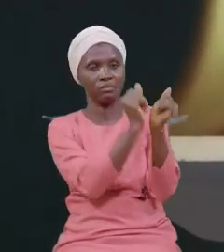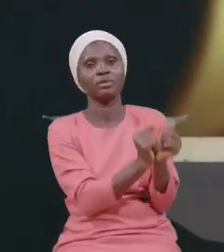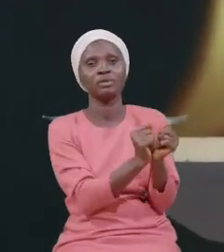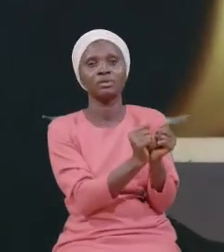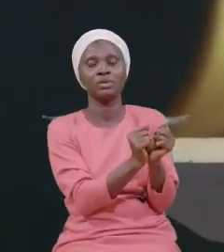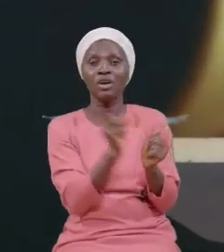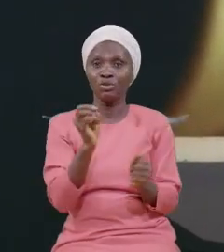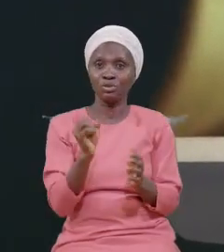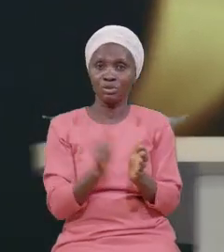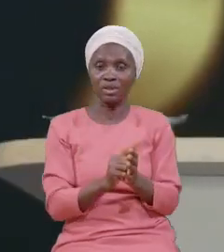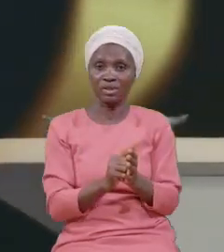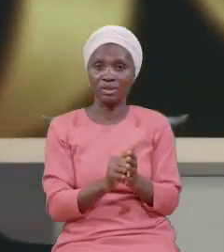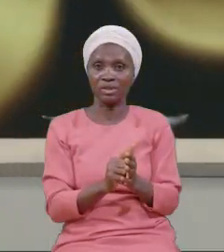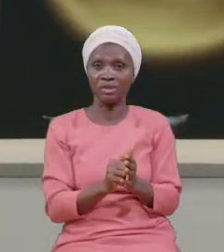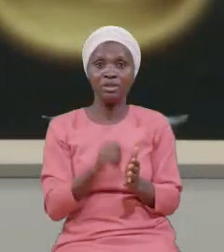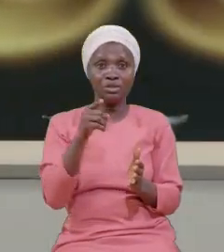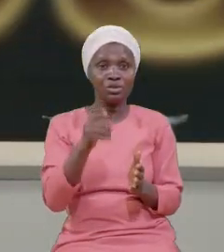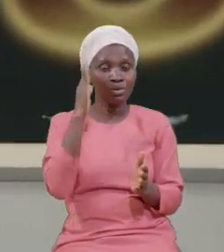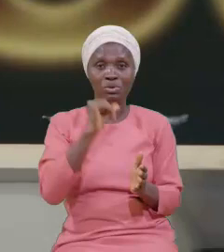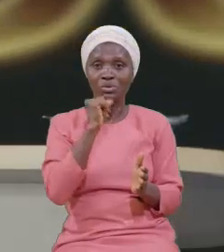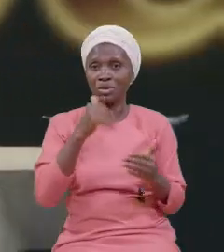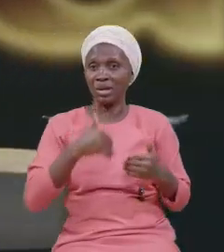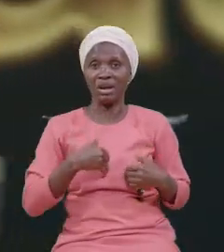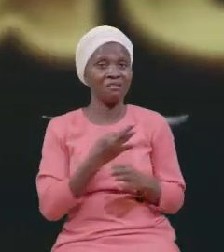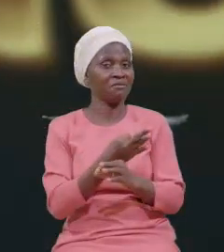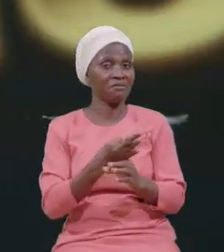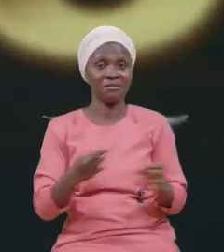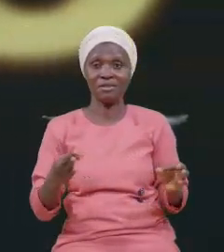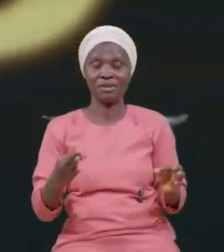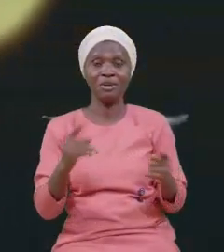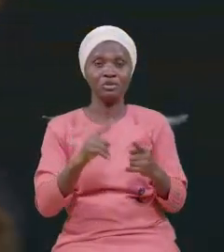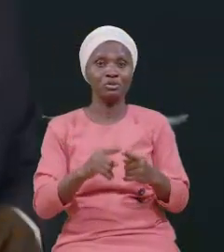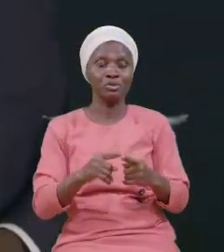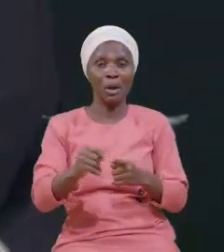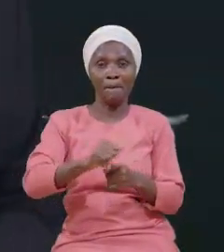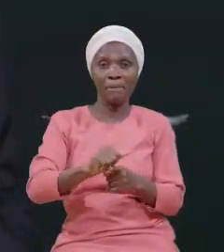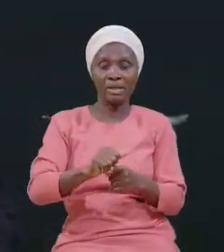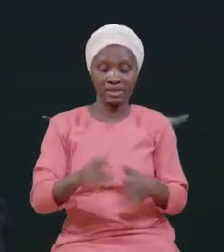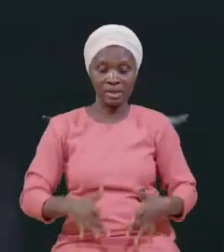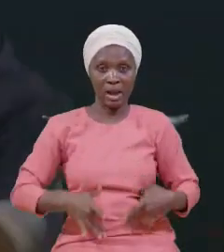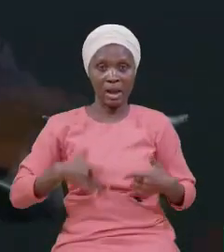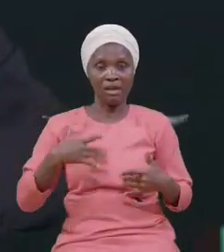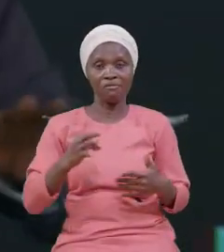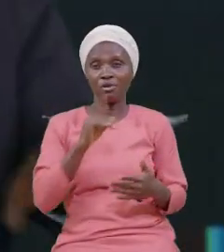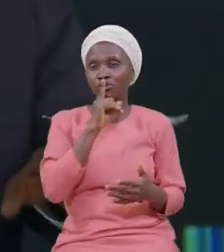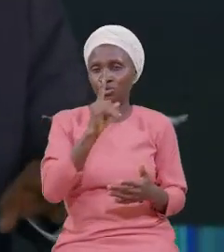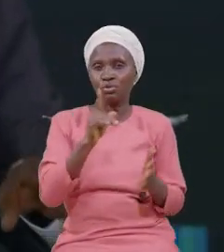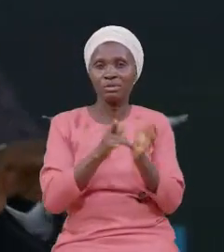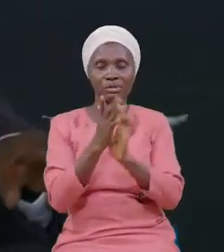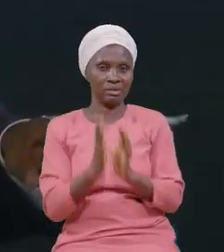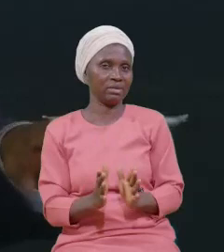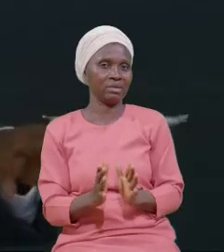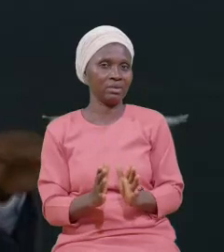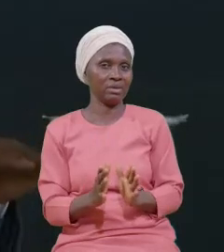that you'll not have the freedom to live the life of the true believer. And they want to bring